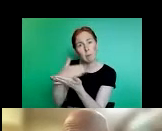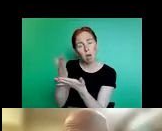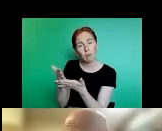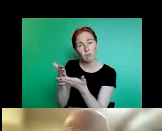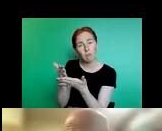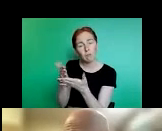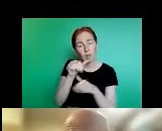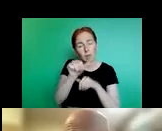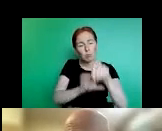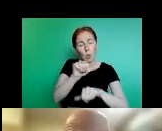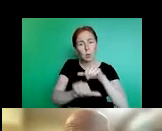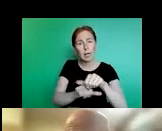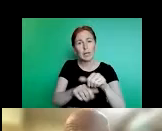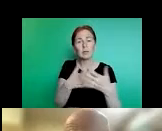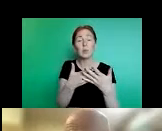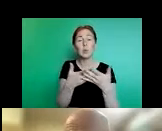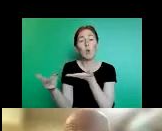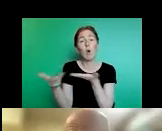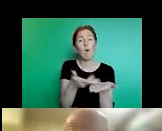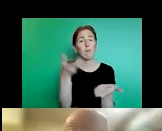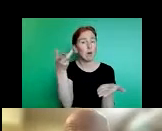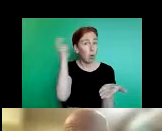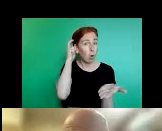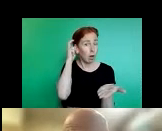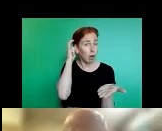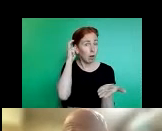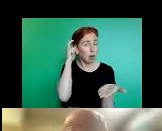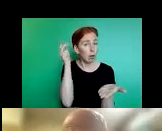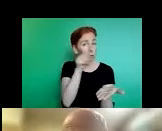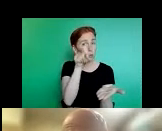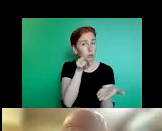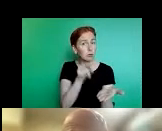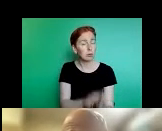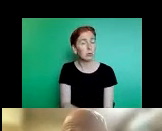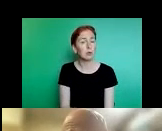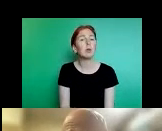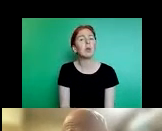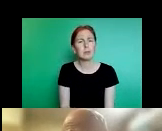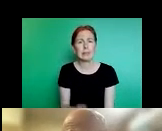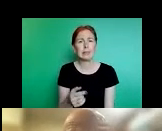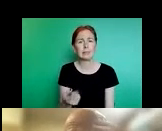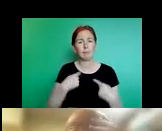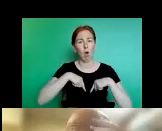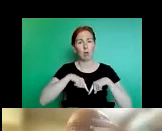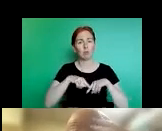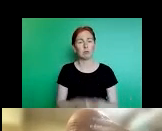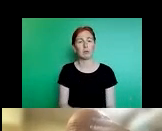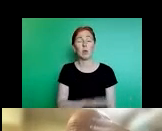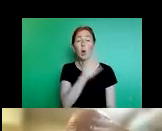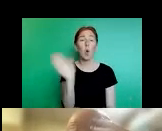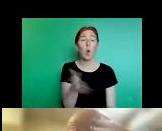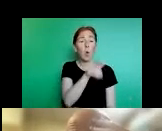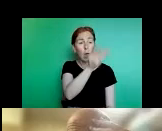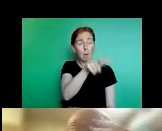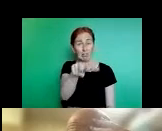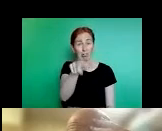Certainly it is with us, yes. All patients are referred for genetic testing by